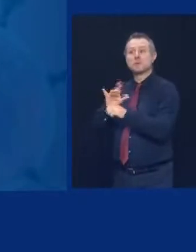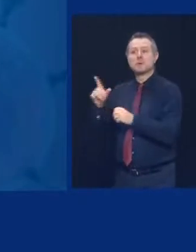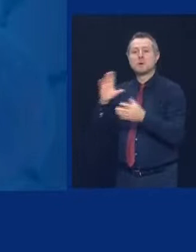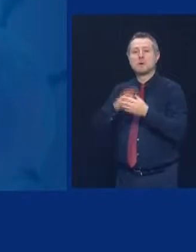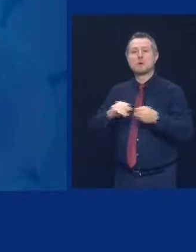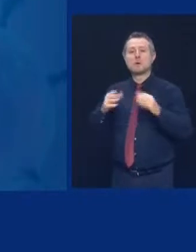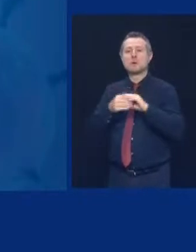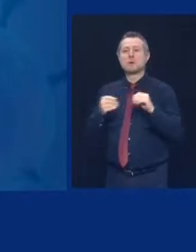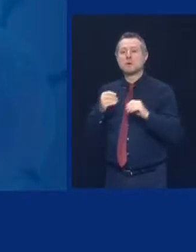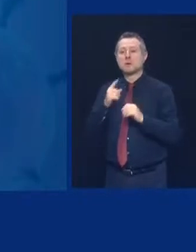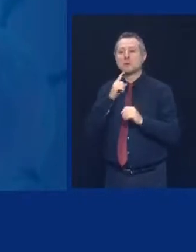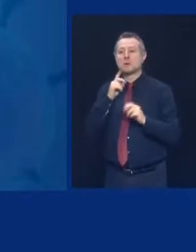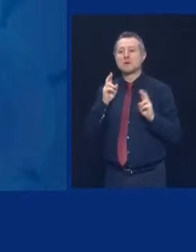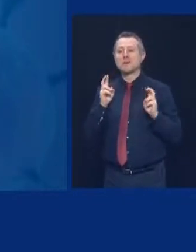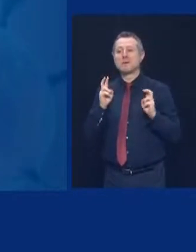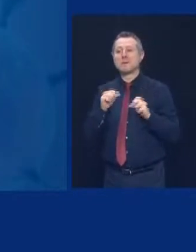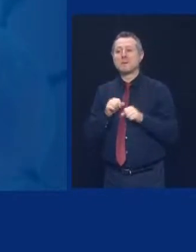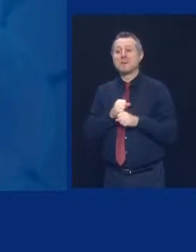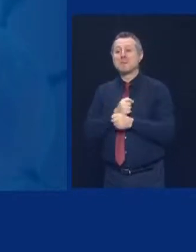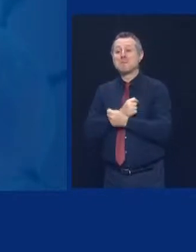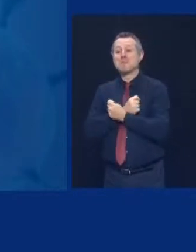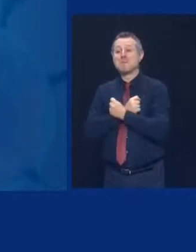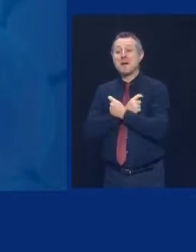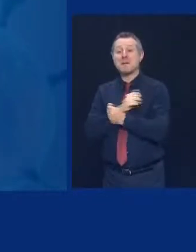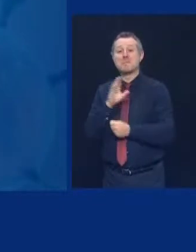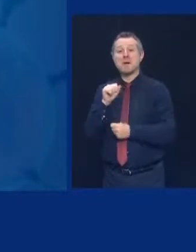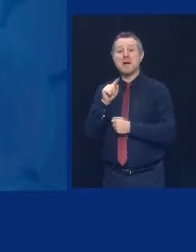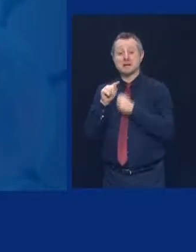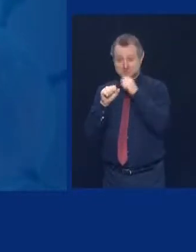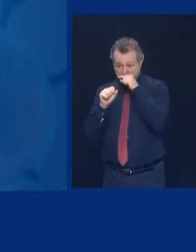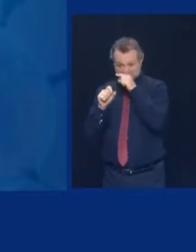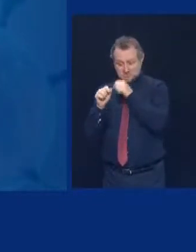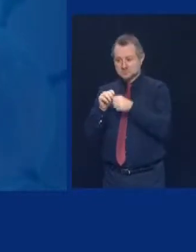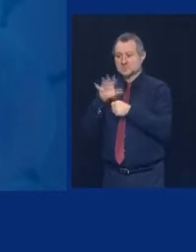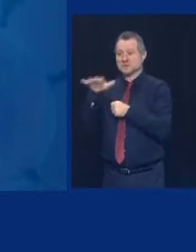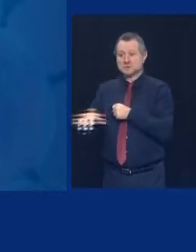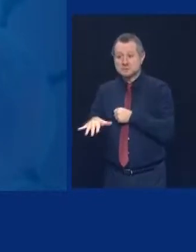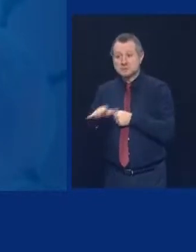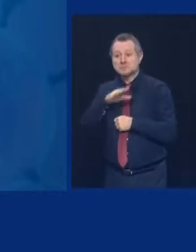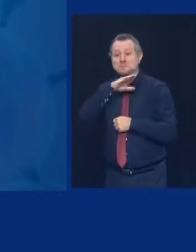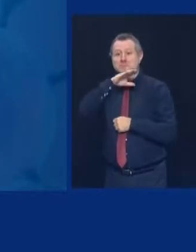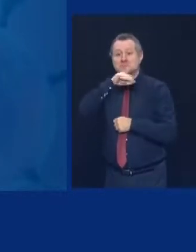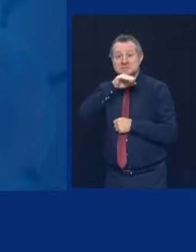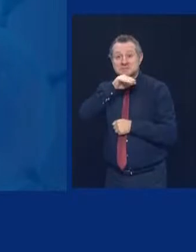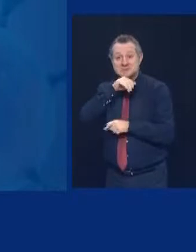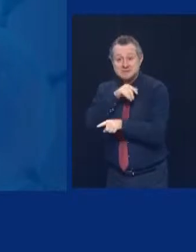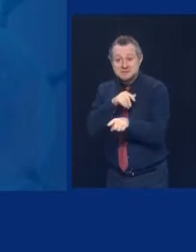pig. The COVID-19 virus, they traced back to bats.